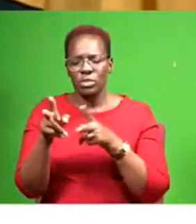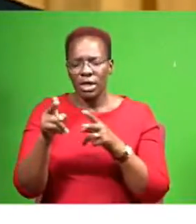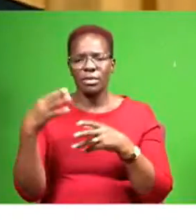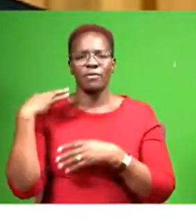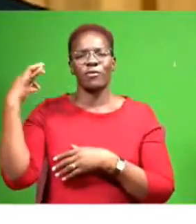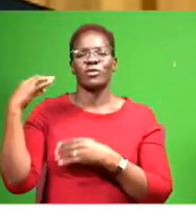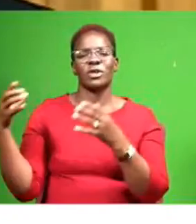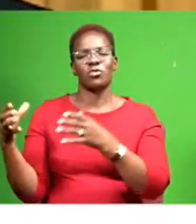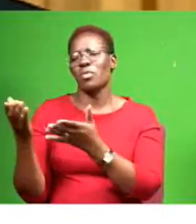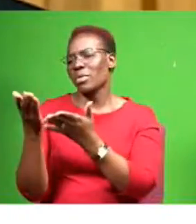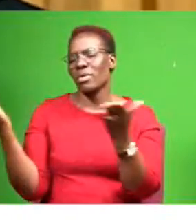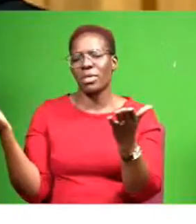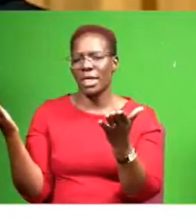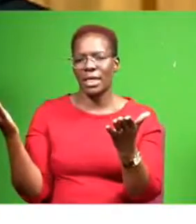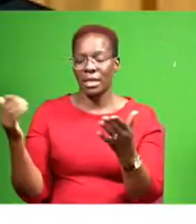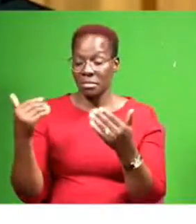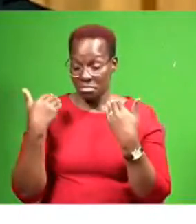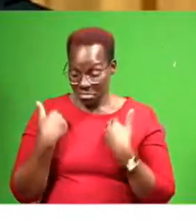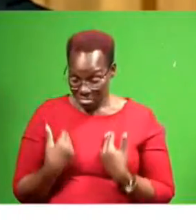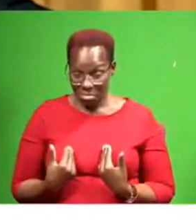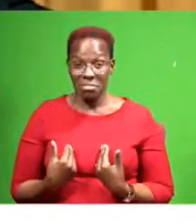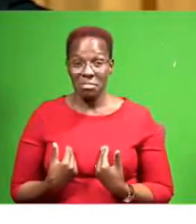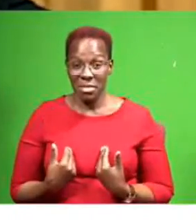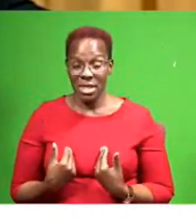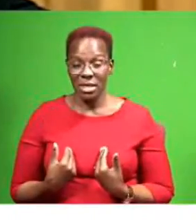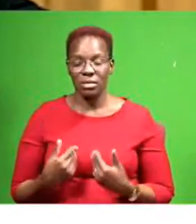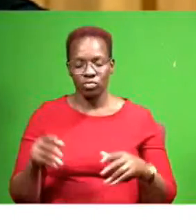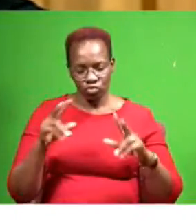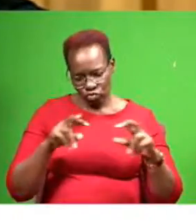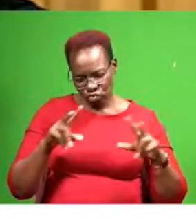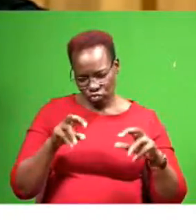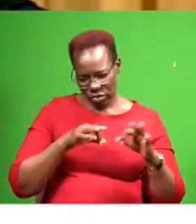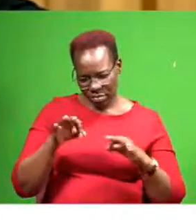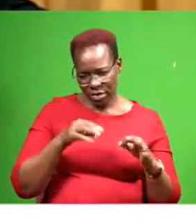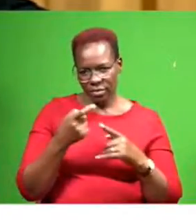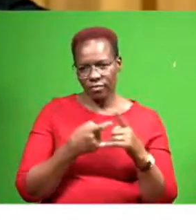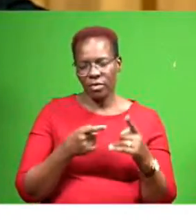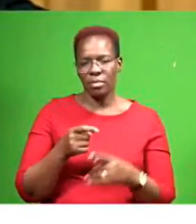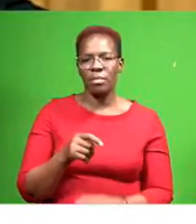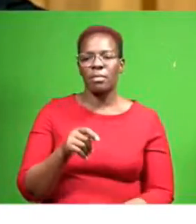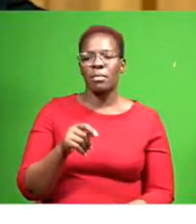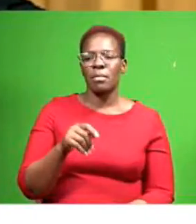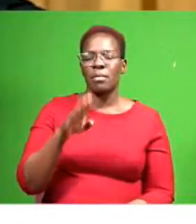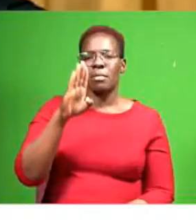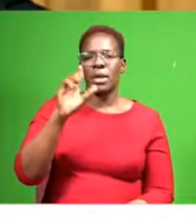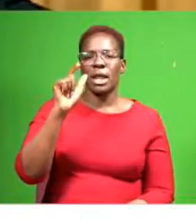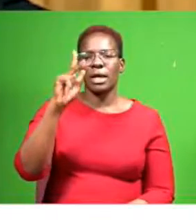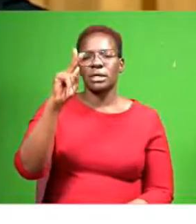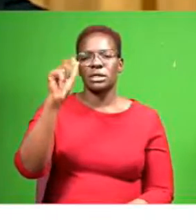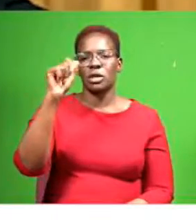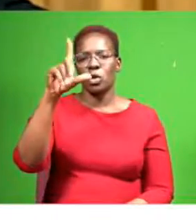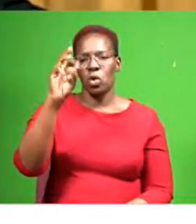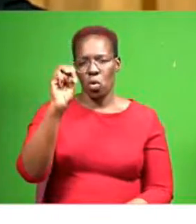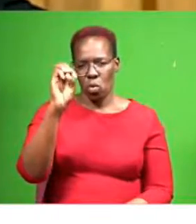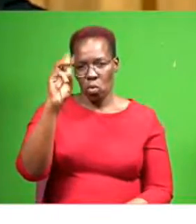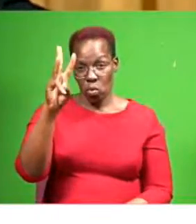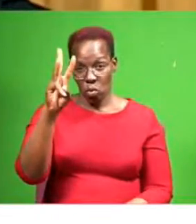volunteers. On my part, I have sourced the definition from Black's Law Dictionary, 11th edition, in